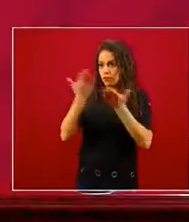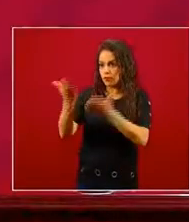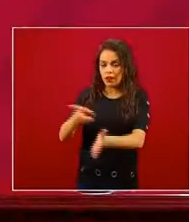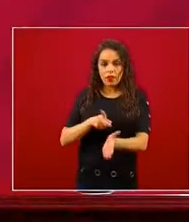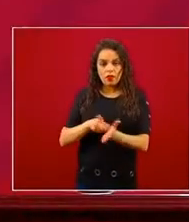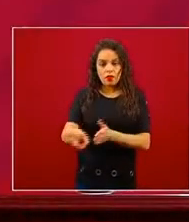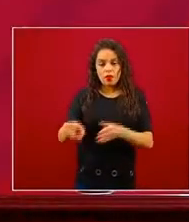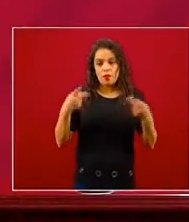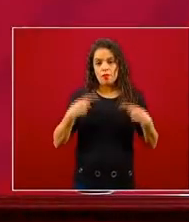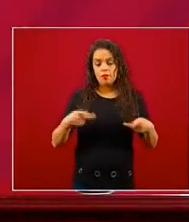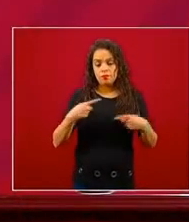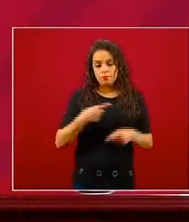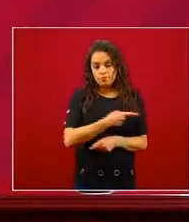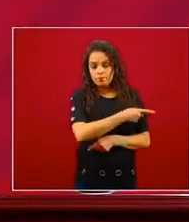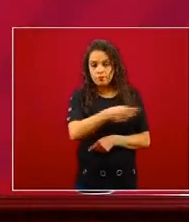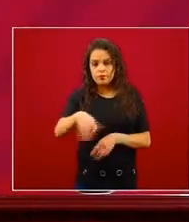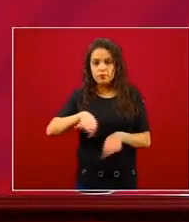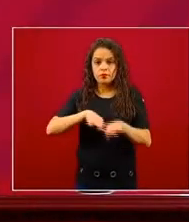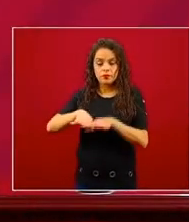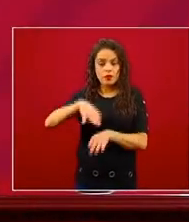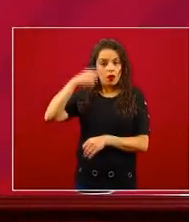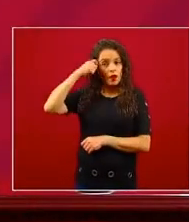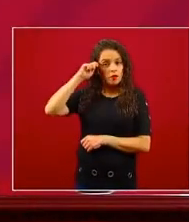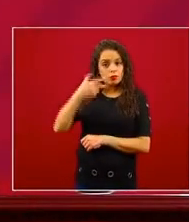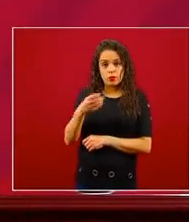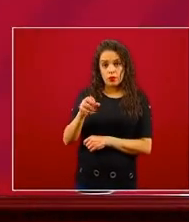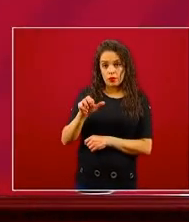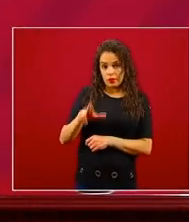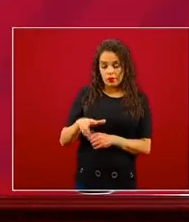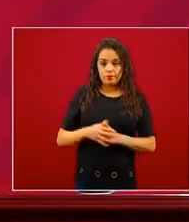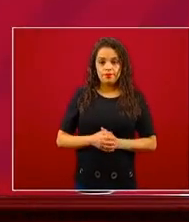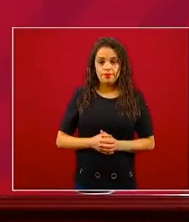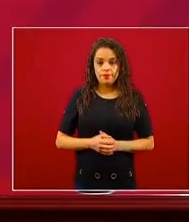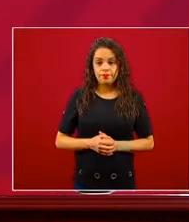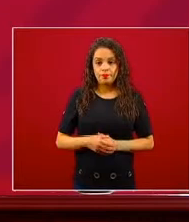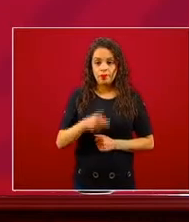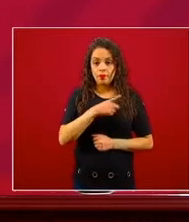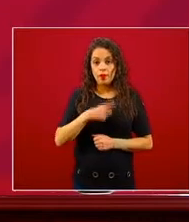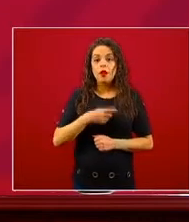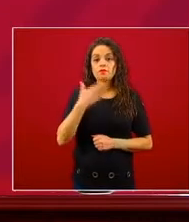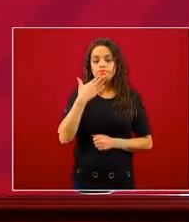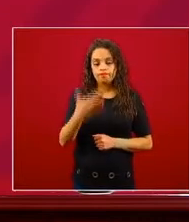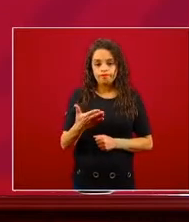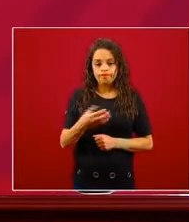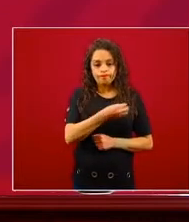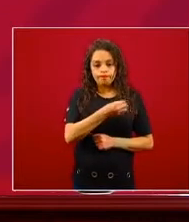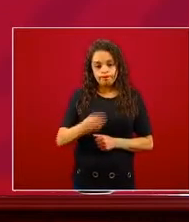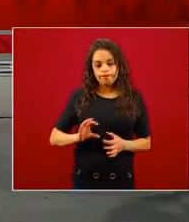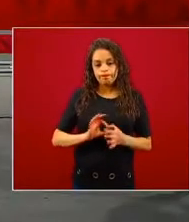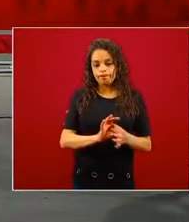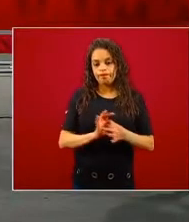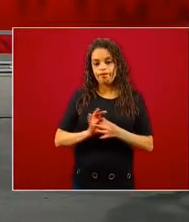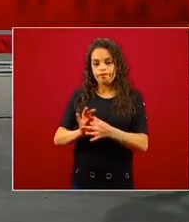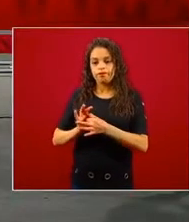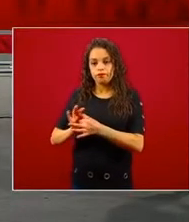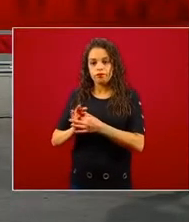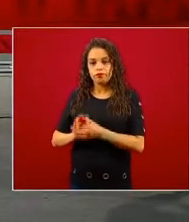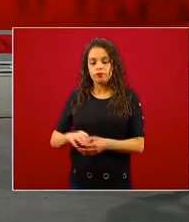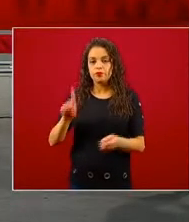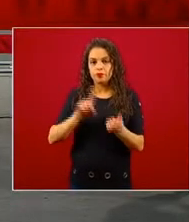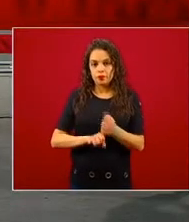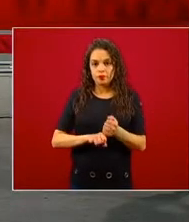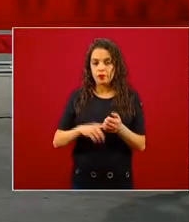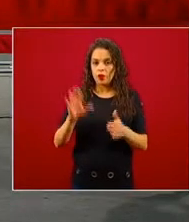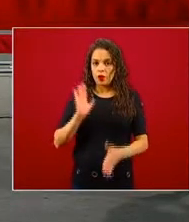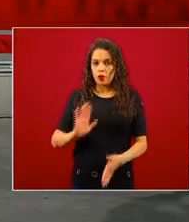to guarantee, recognize, and promote the rights of all domestic workers through an